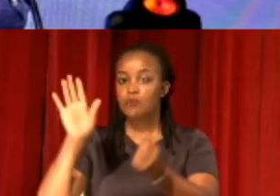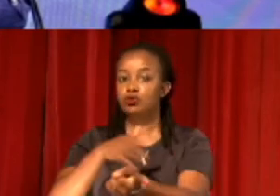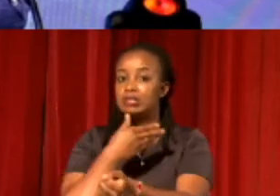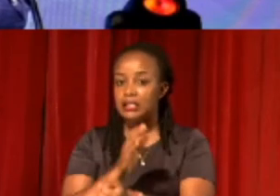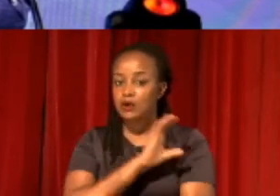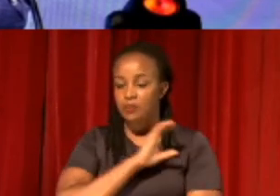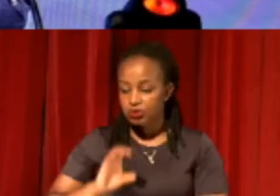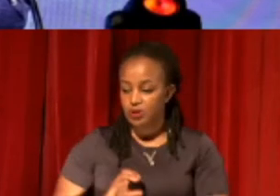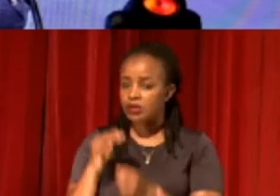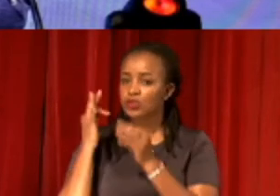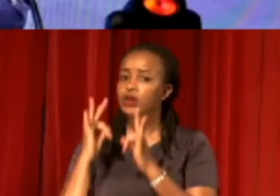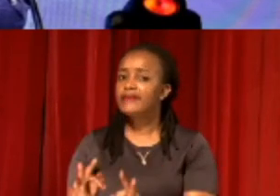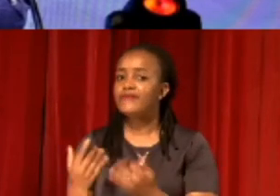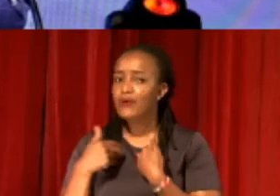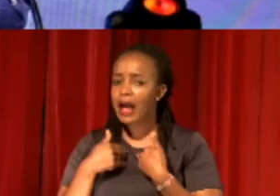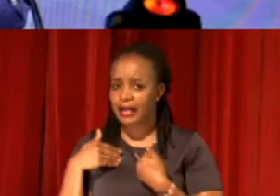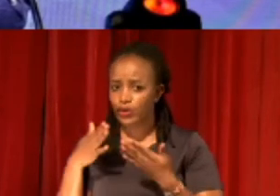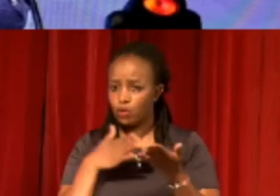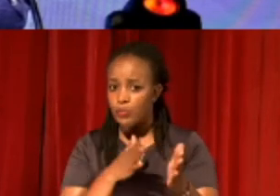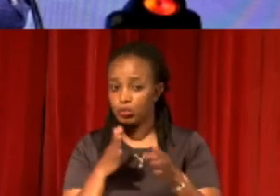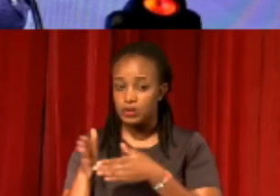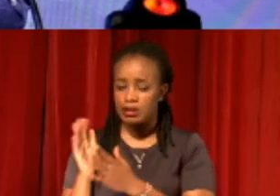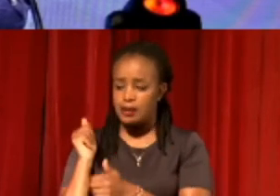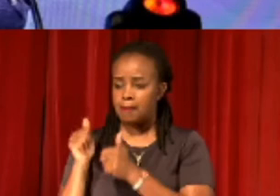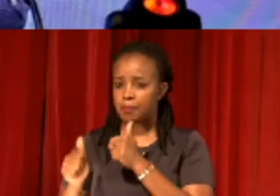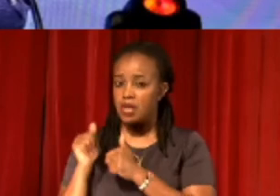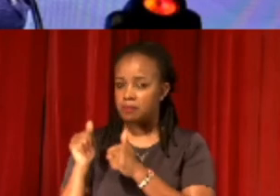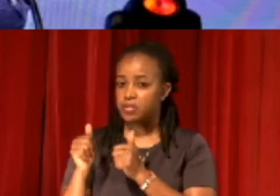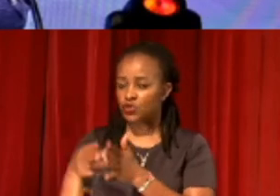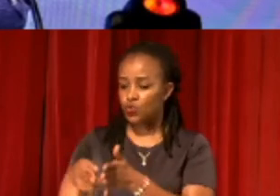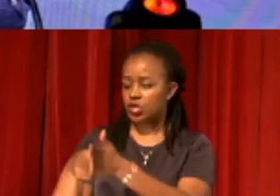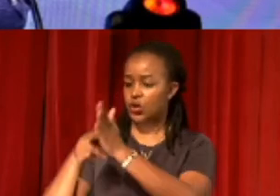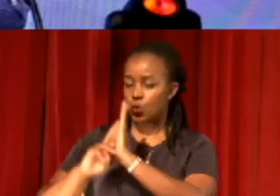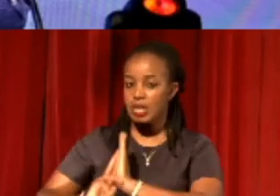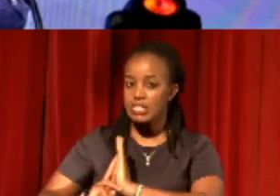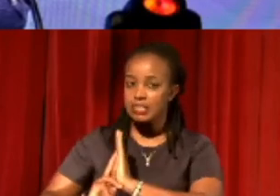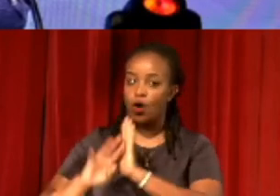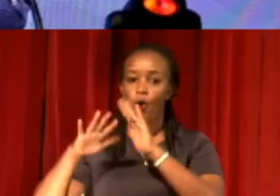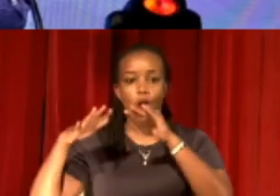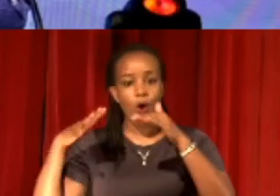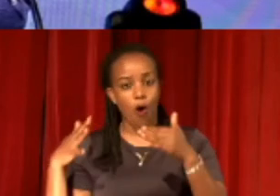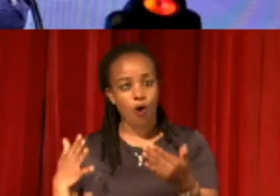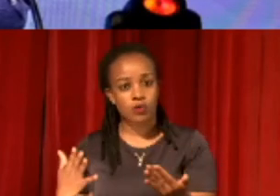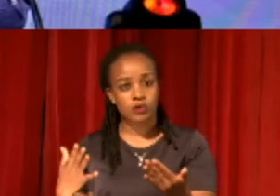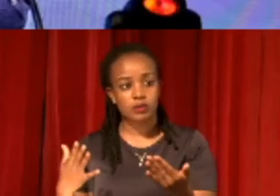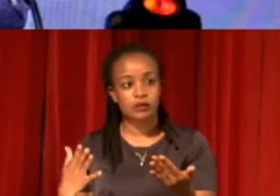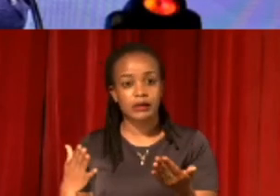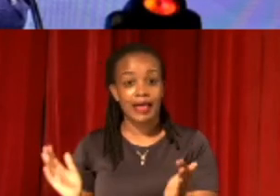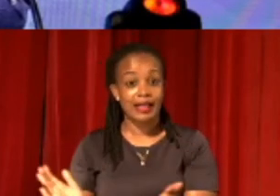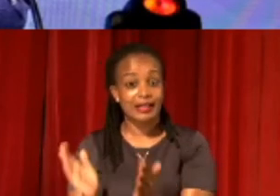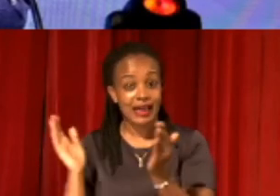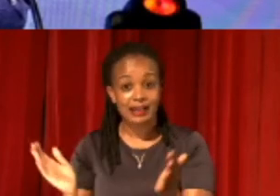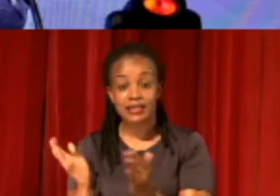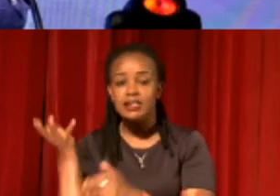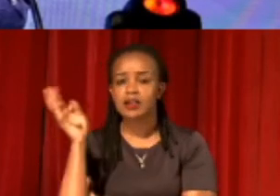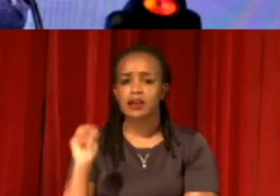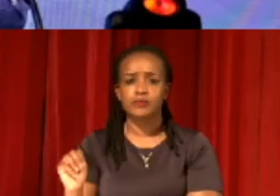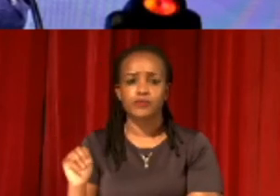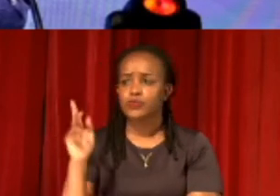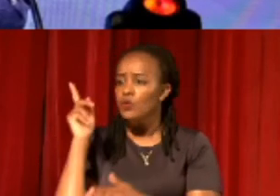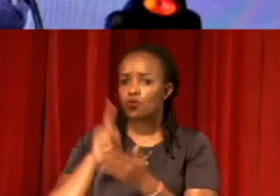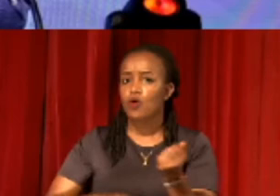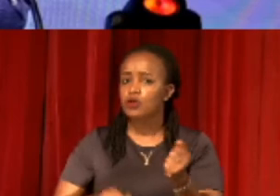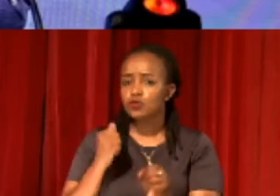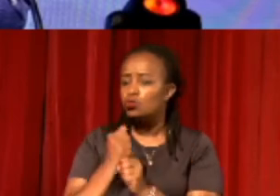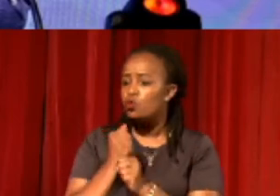know, maybe make a request, or you know, or even encourage him, or what would you